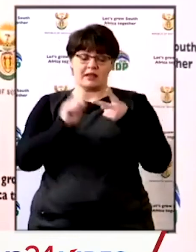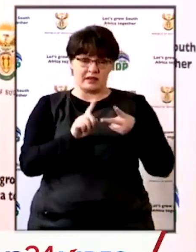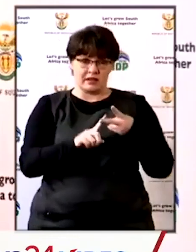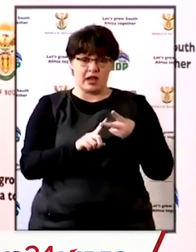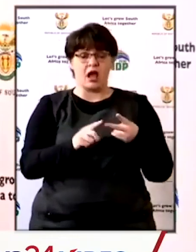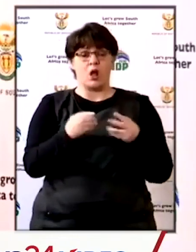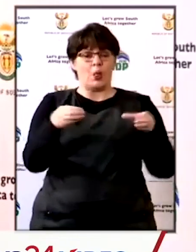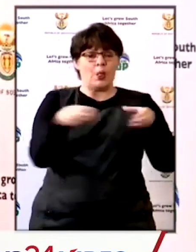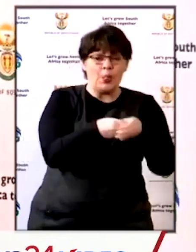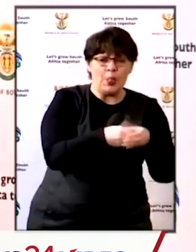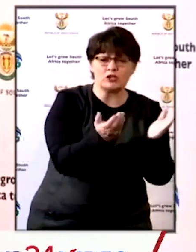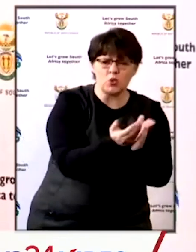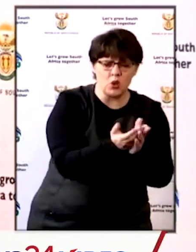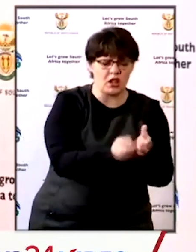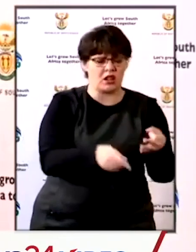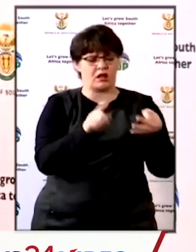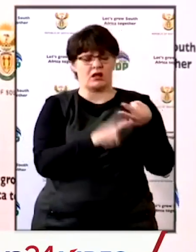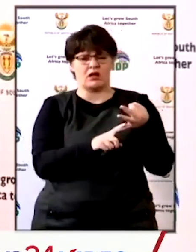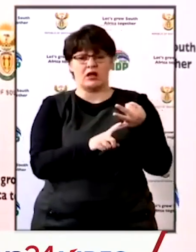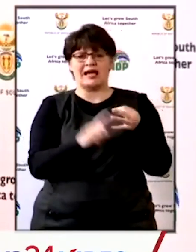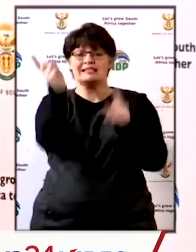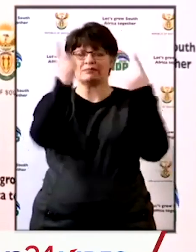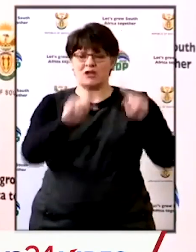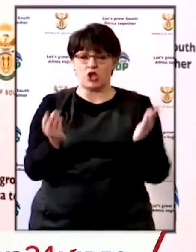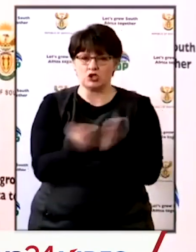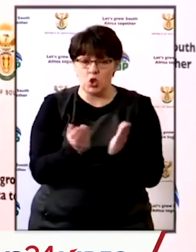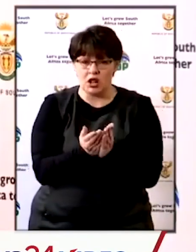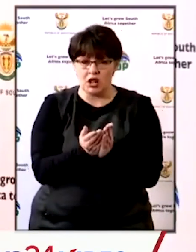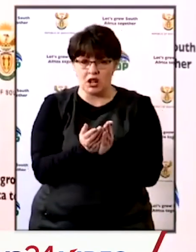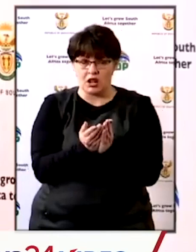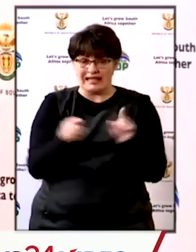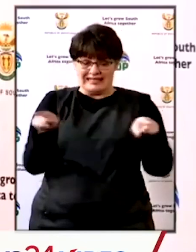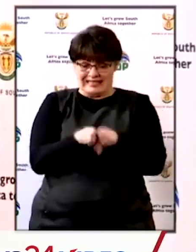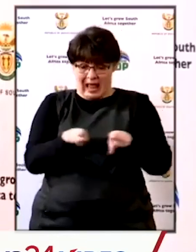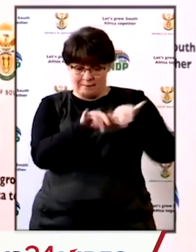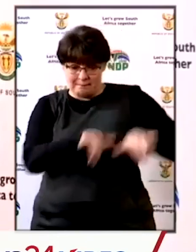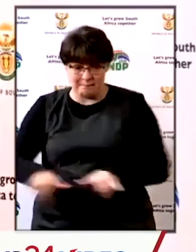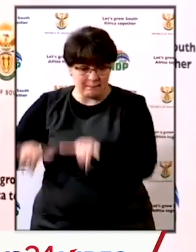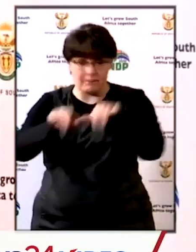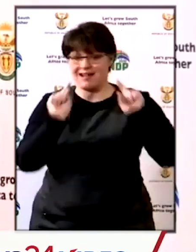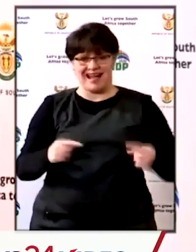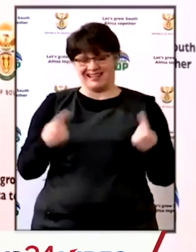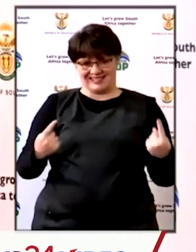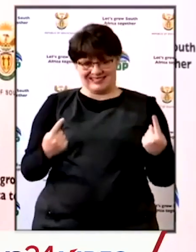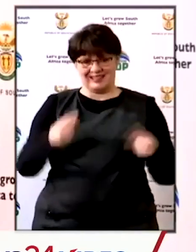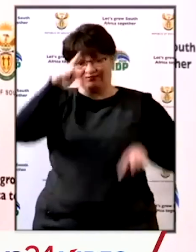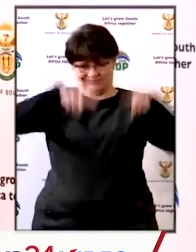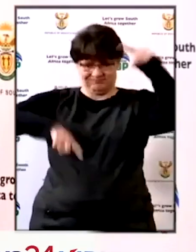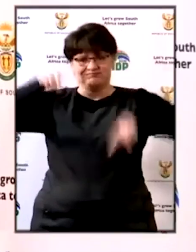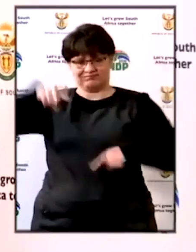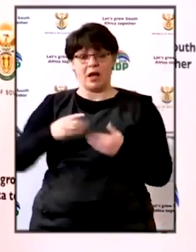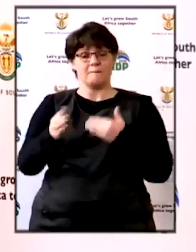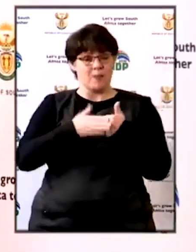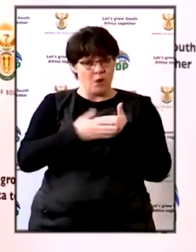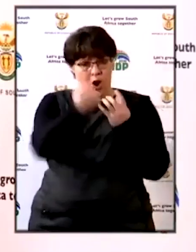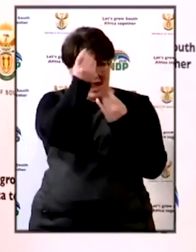schools differently, because we may not be able to use the same measurement for all those other sectors. And we'll give